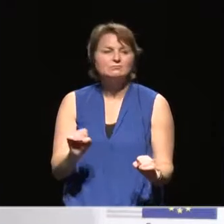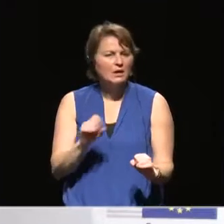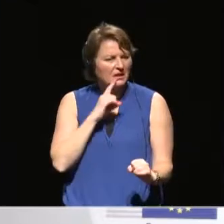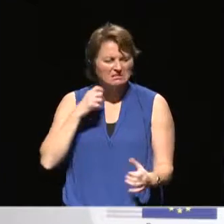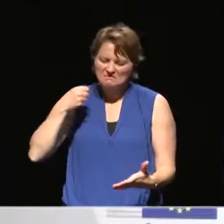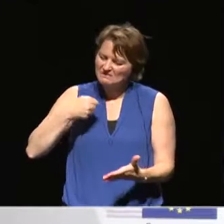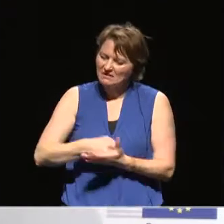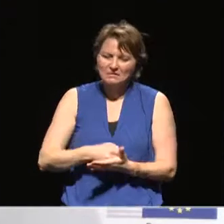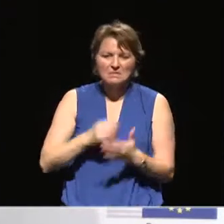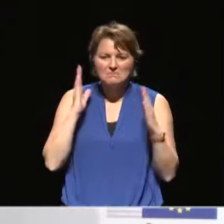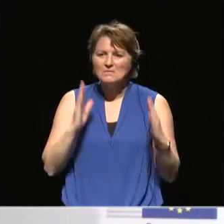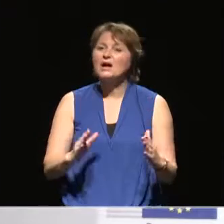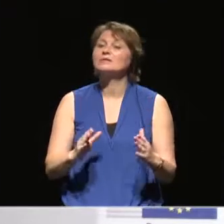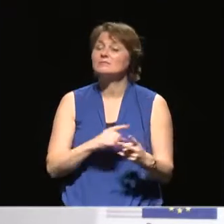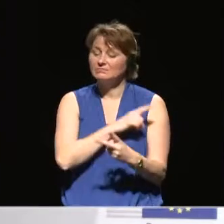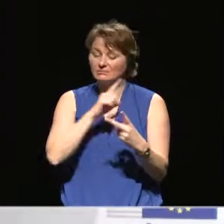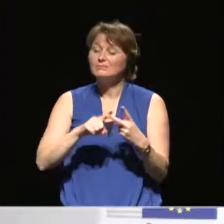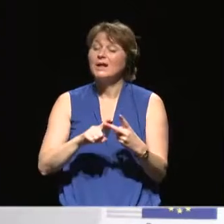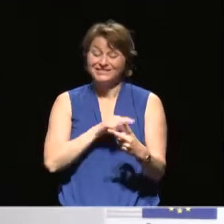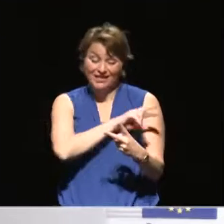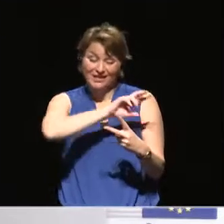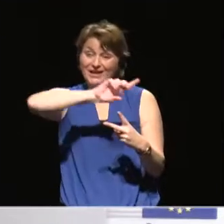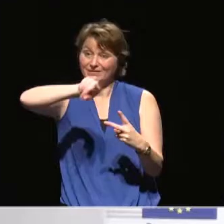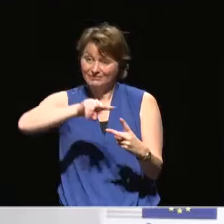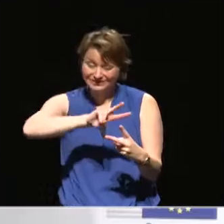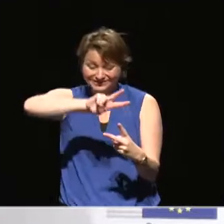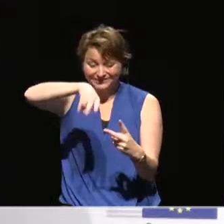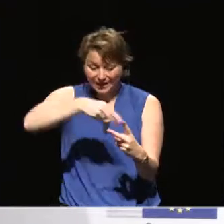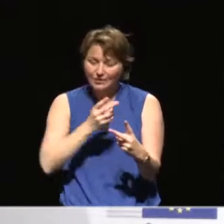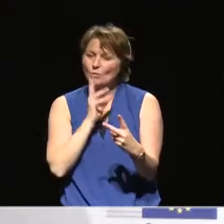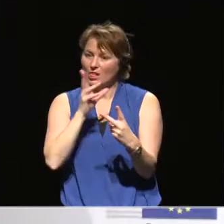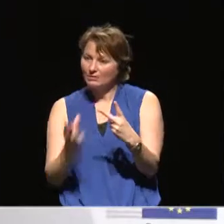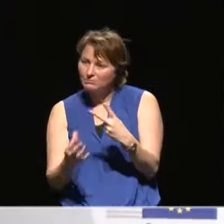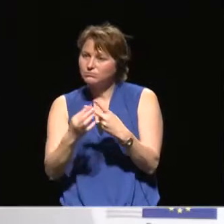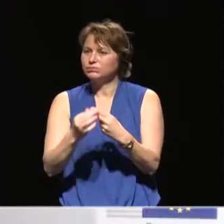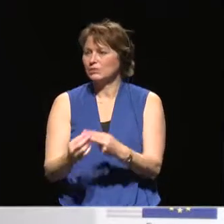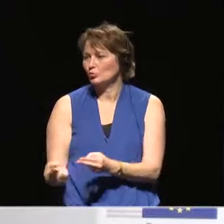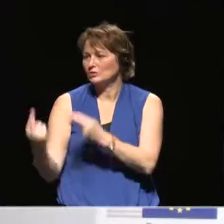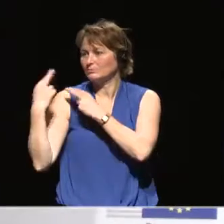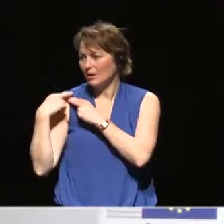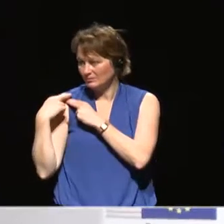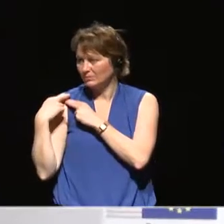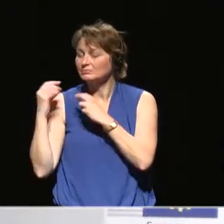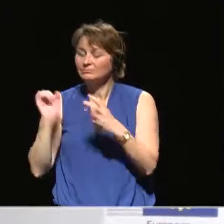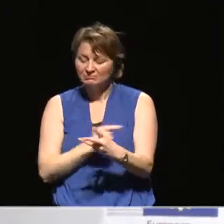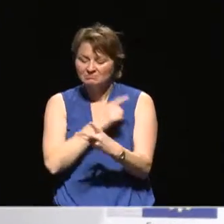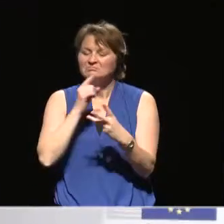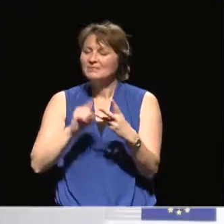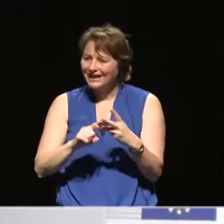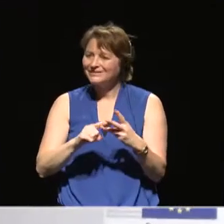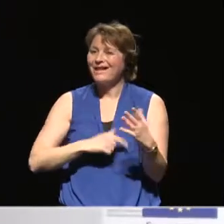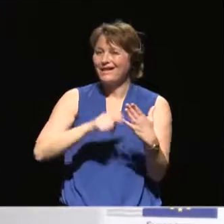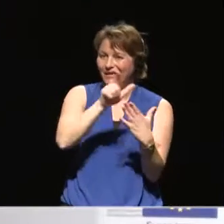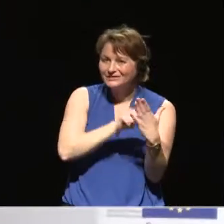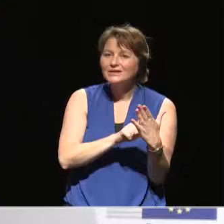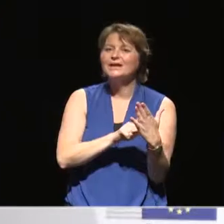fundamental. Accountability follows from transparency, because only that way can you do it. I think legislation and the rule of law and the